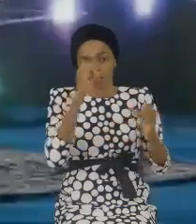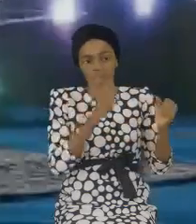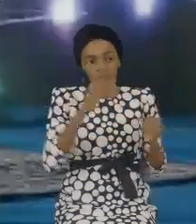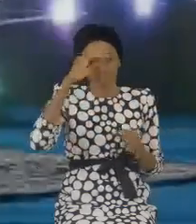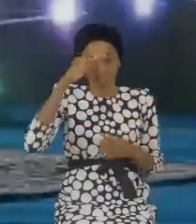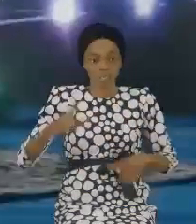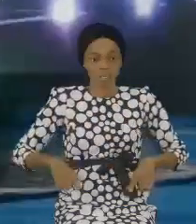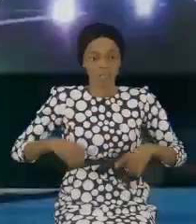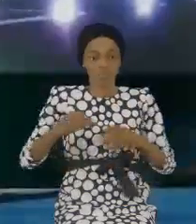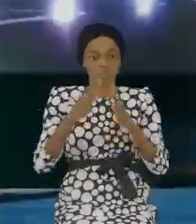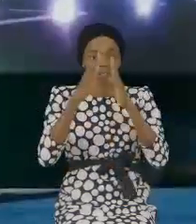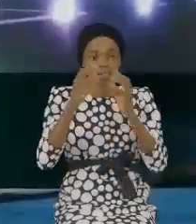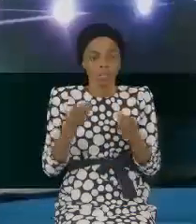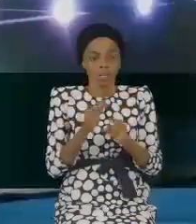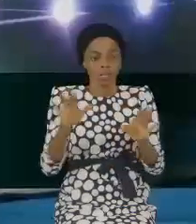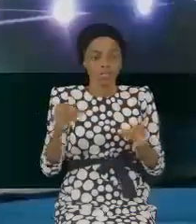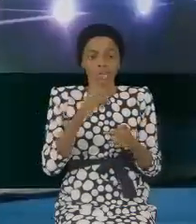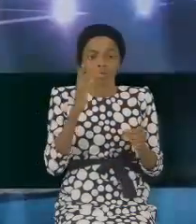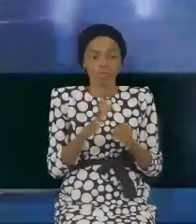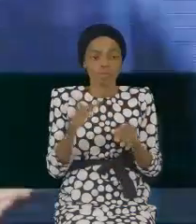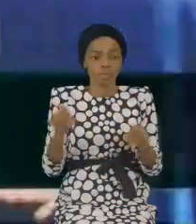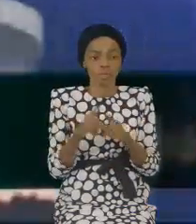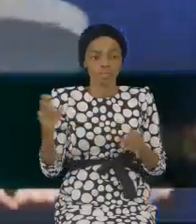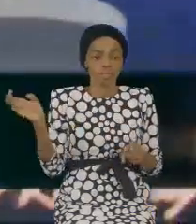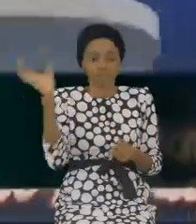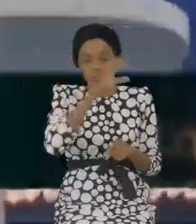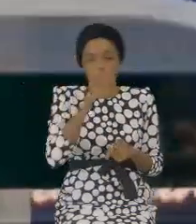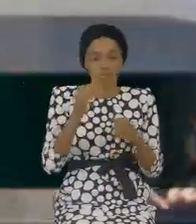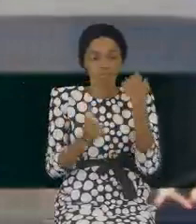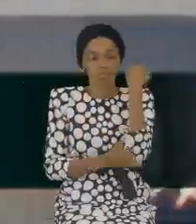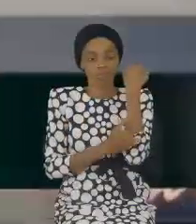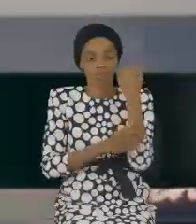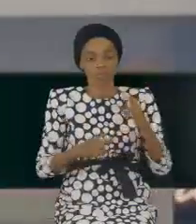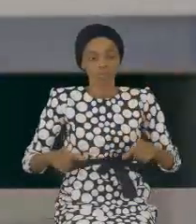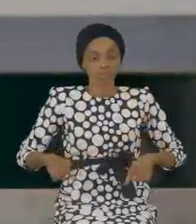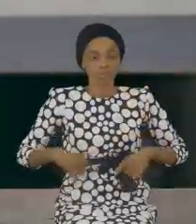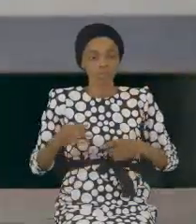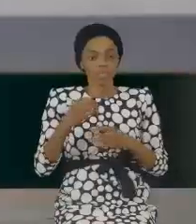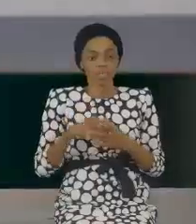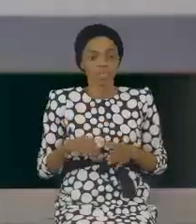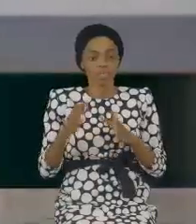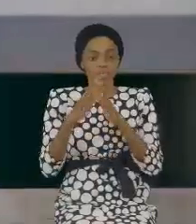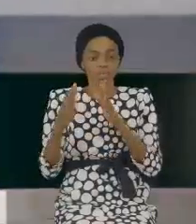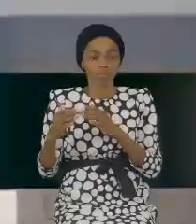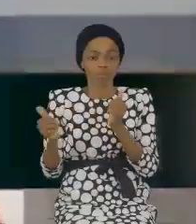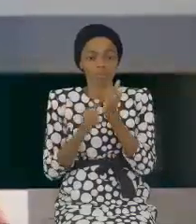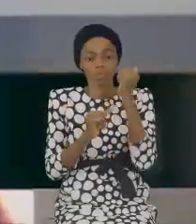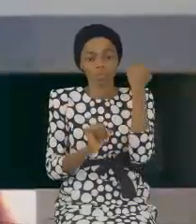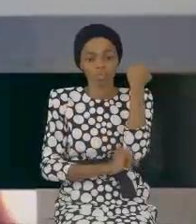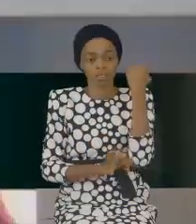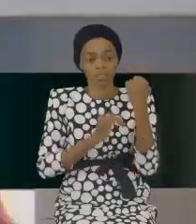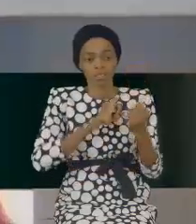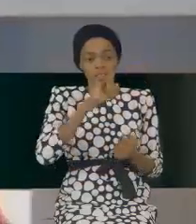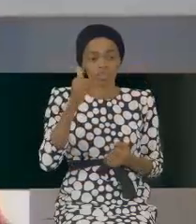land of promise, as in a strange country, dwelling in tabernacles with Isaac and Jacob, the